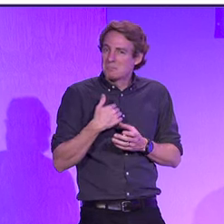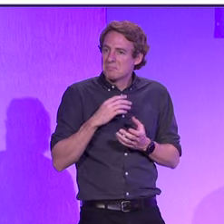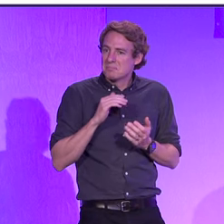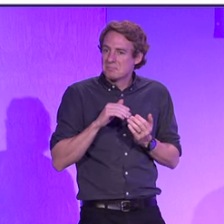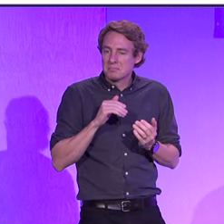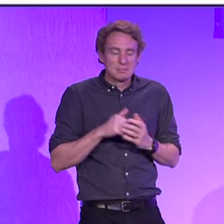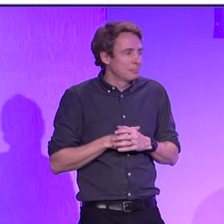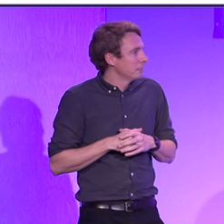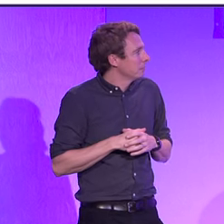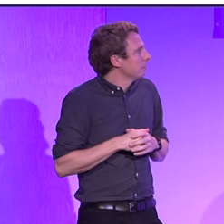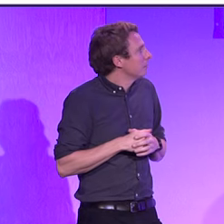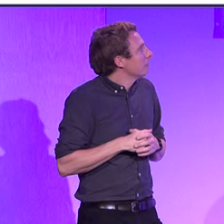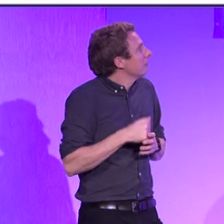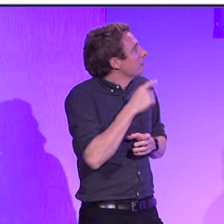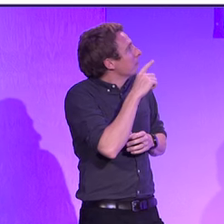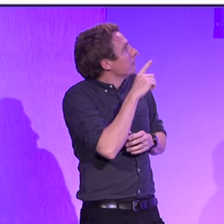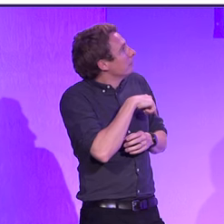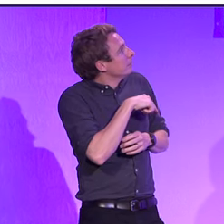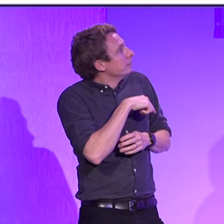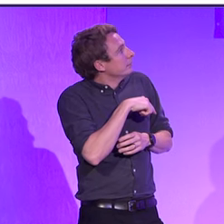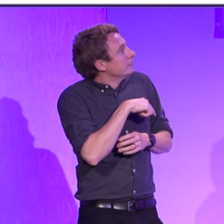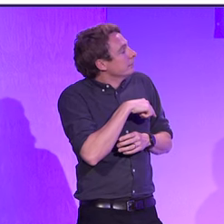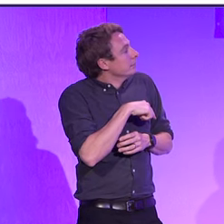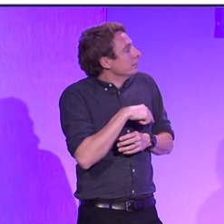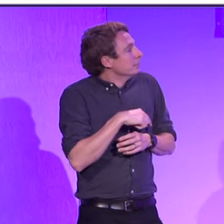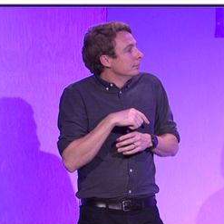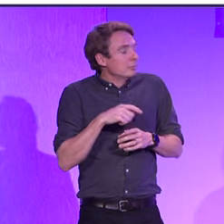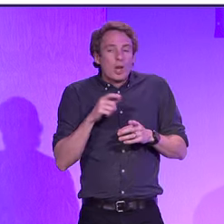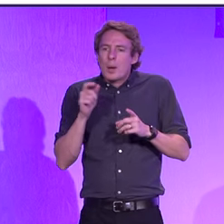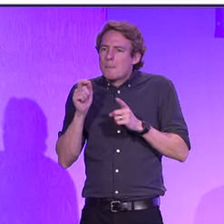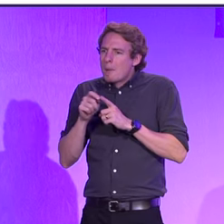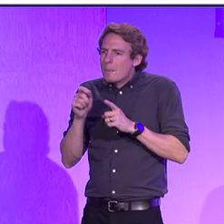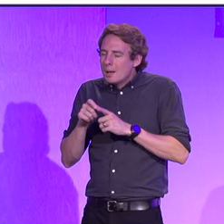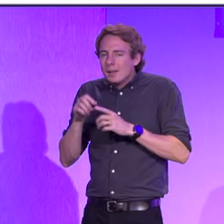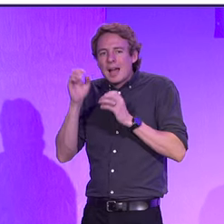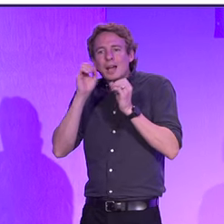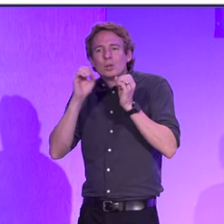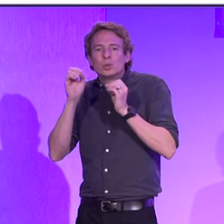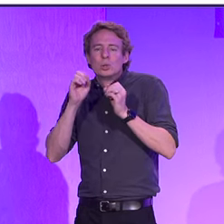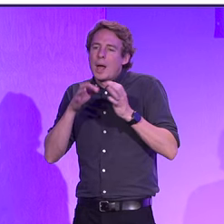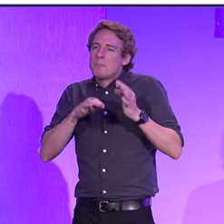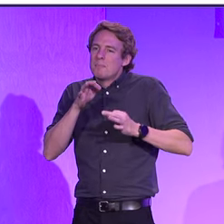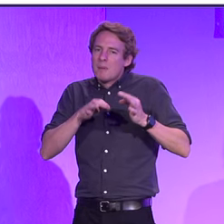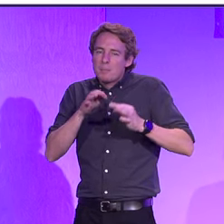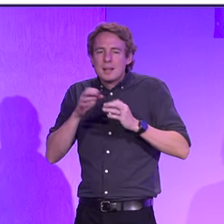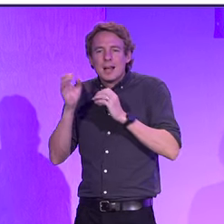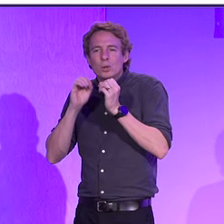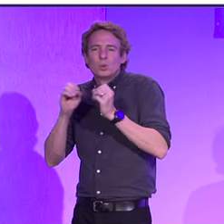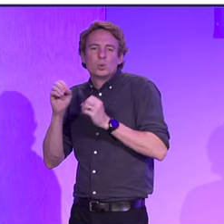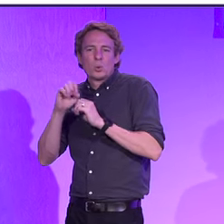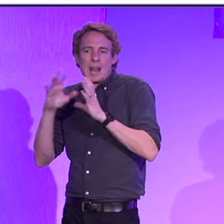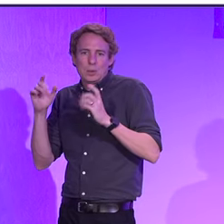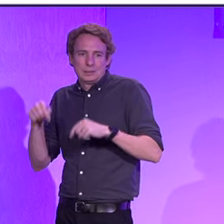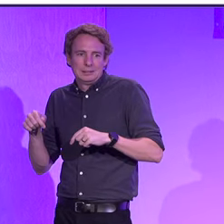Okay, so the state of DevOps report. So both Puppet and Google Cloud are here, and who's heard of the Dora State of DevOps